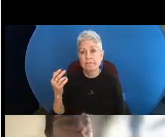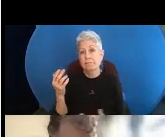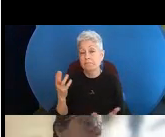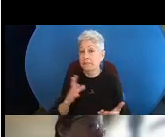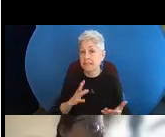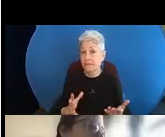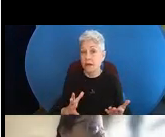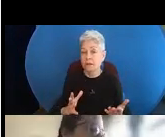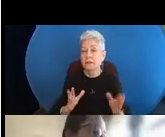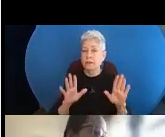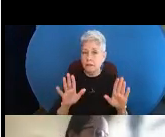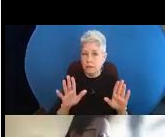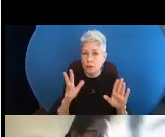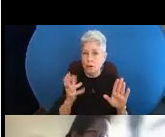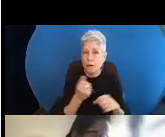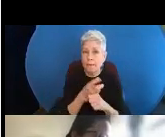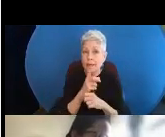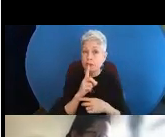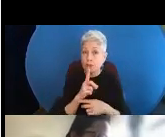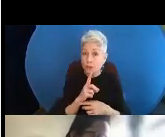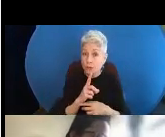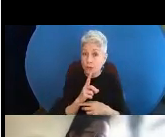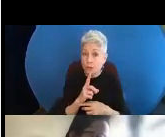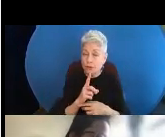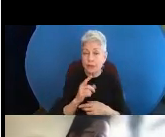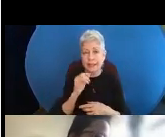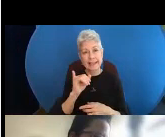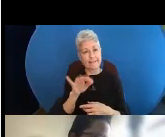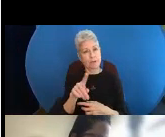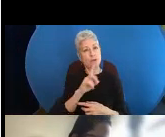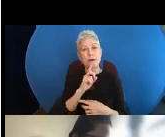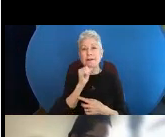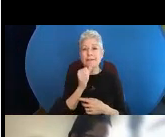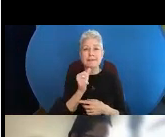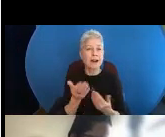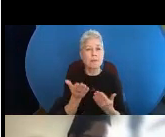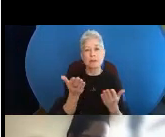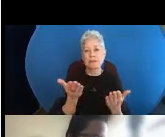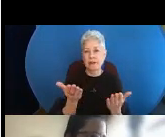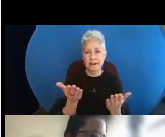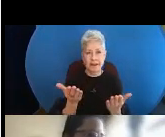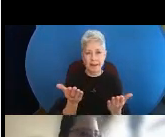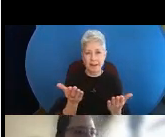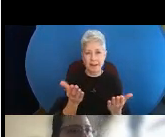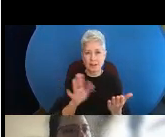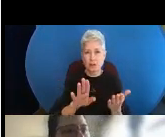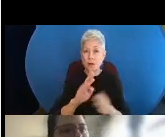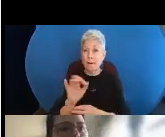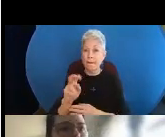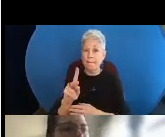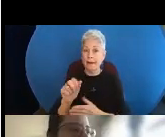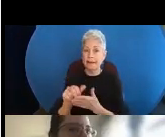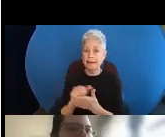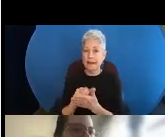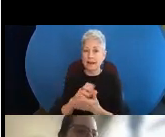That's fine. So we just want to make sure that if you are not providing your bank account and